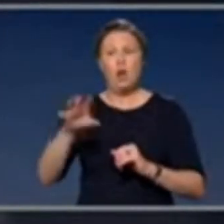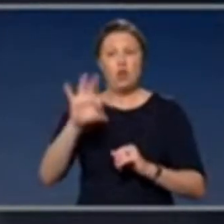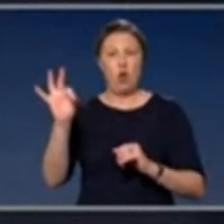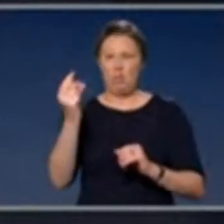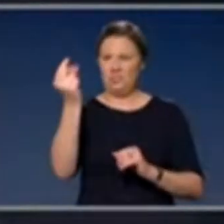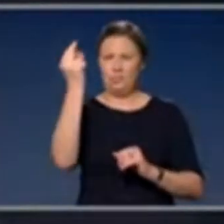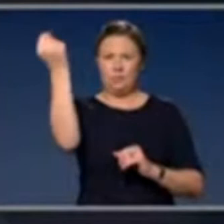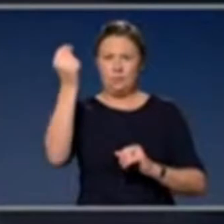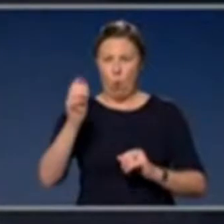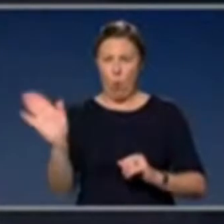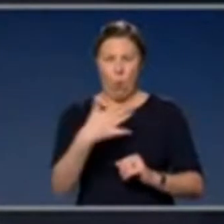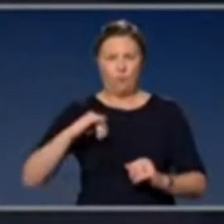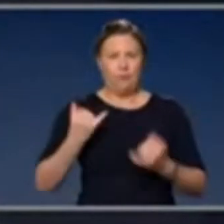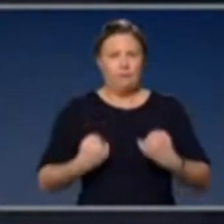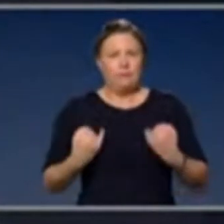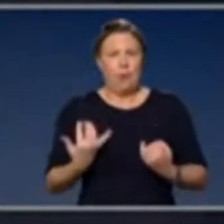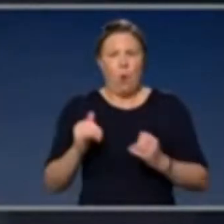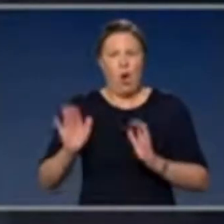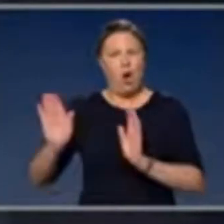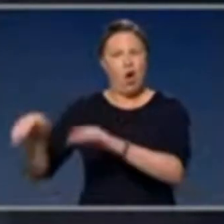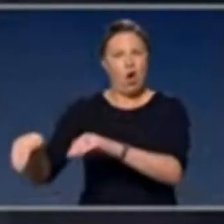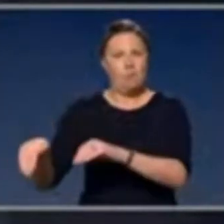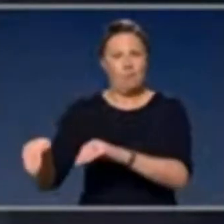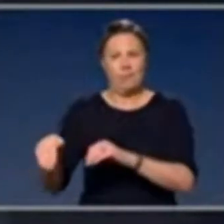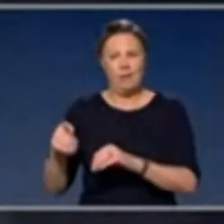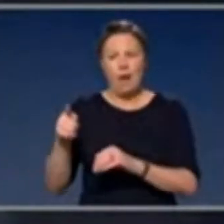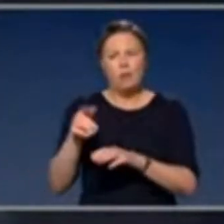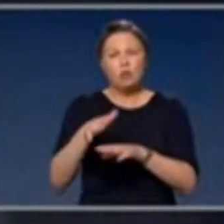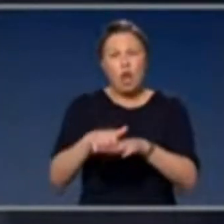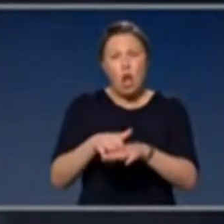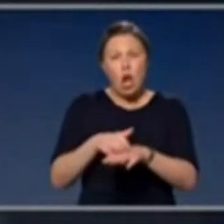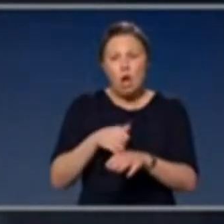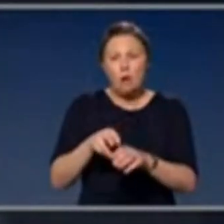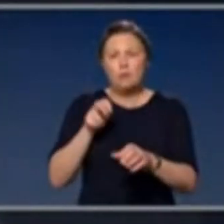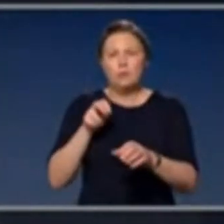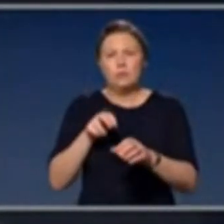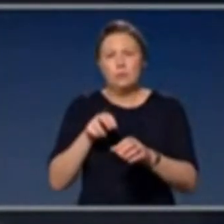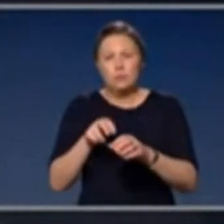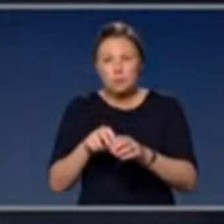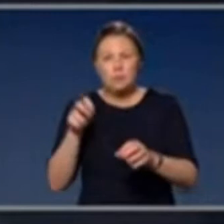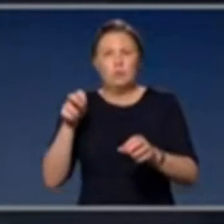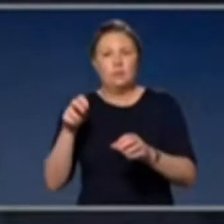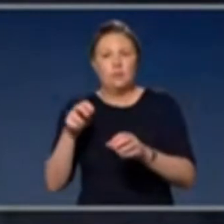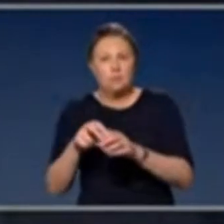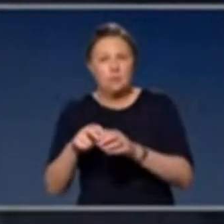gradual approach in terms of staff being affected and residents being affected.